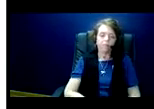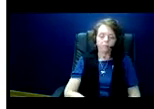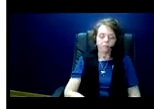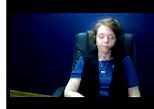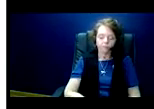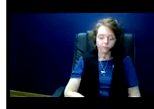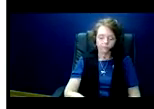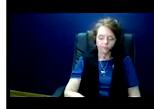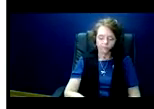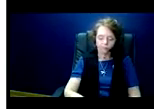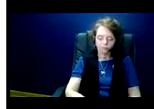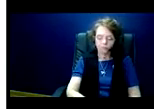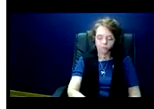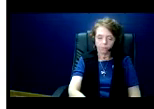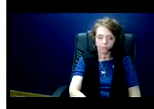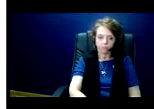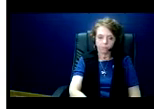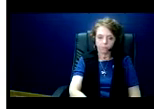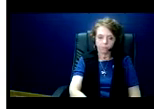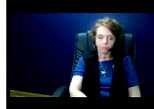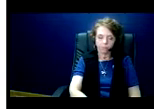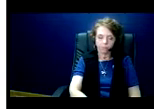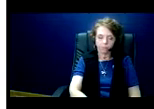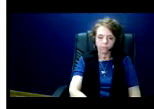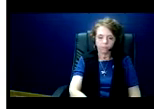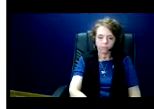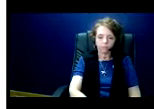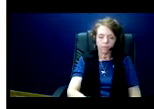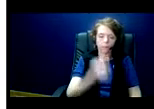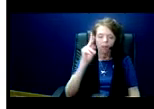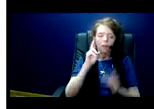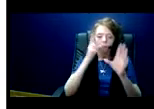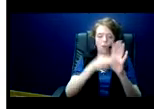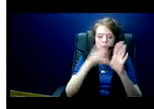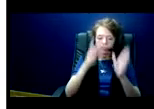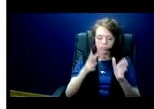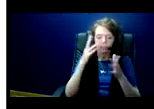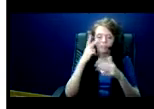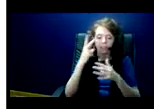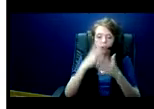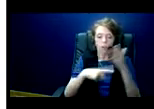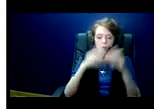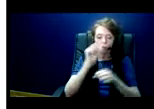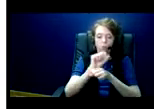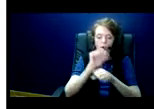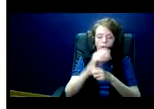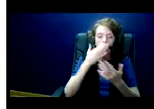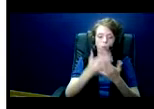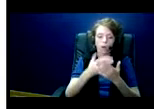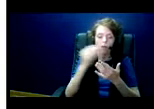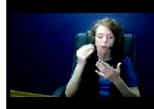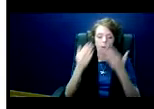after they ask participants what is working well and what might be frustrating.